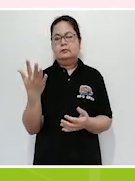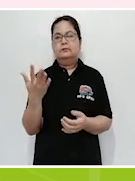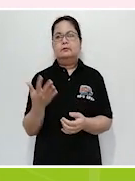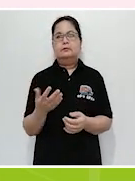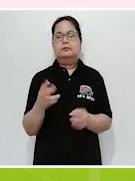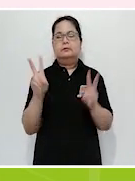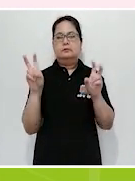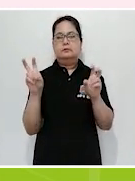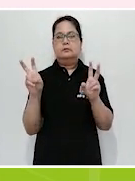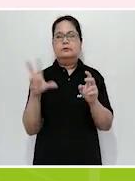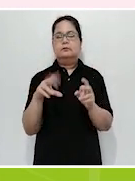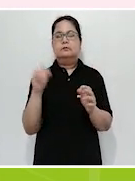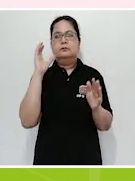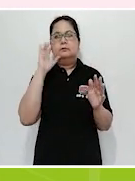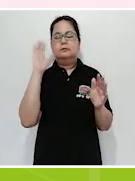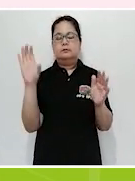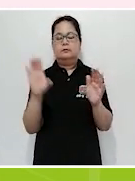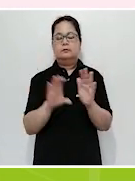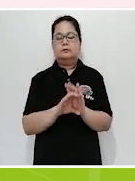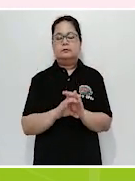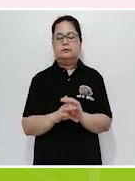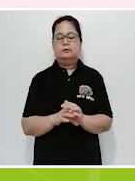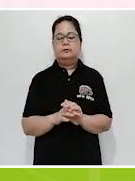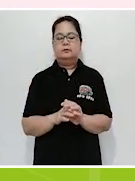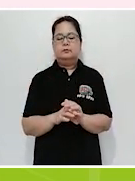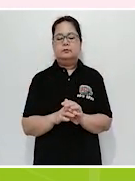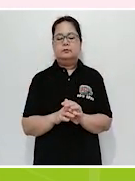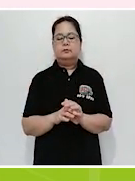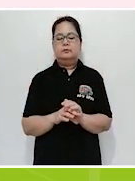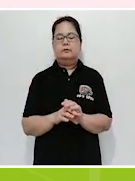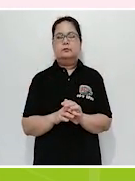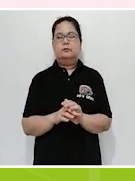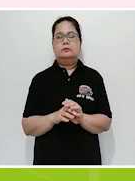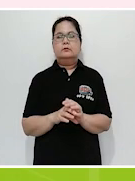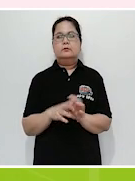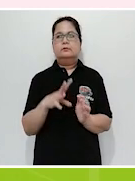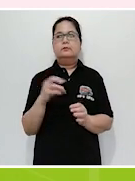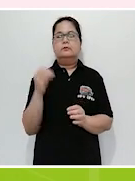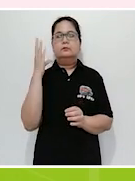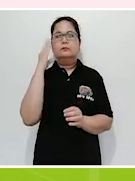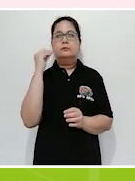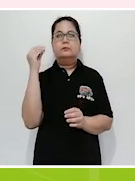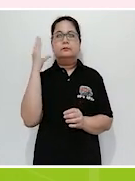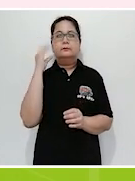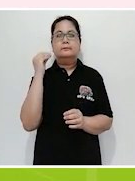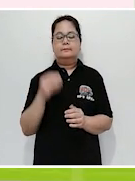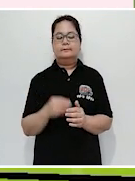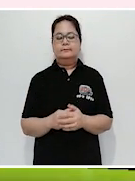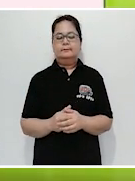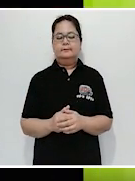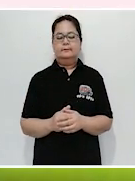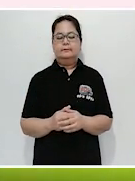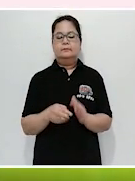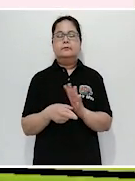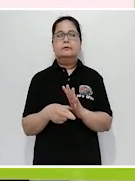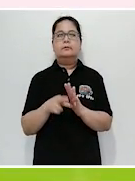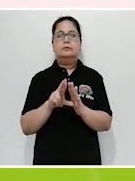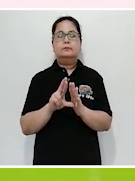available information such as titles and pictures and related experience.